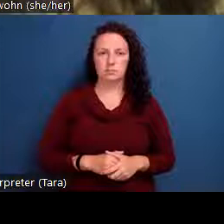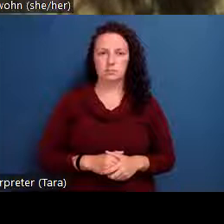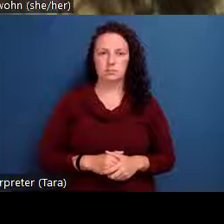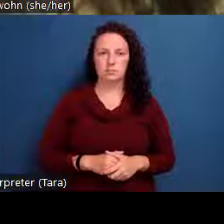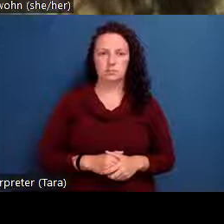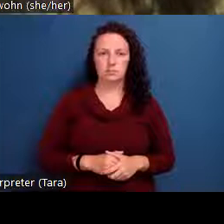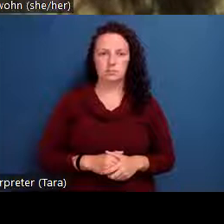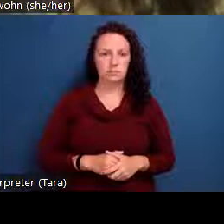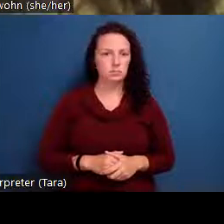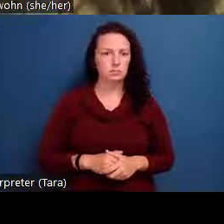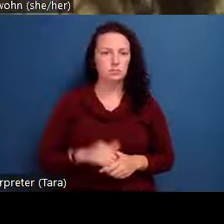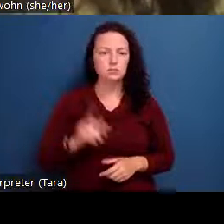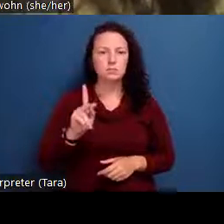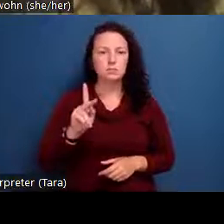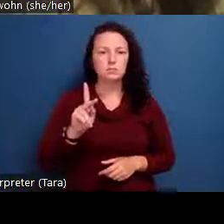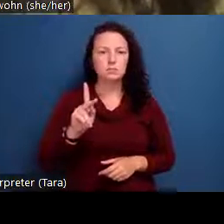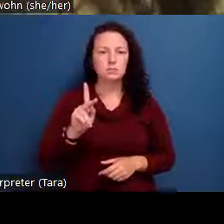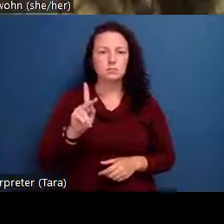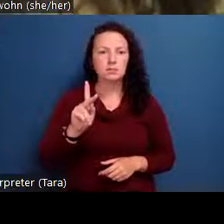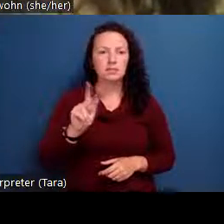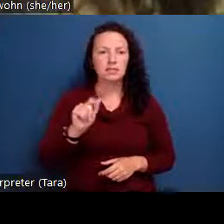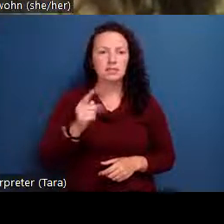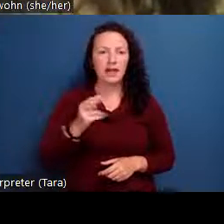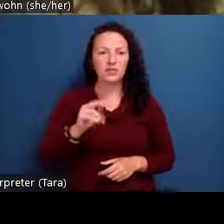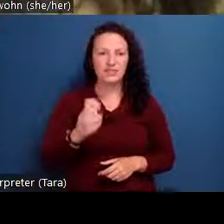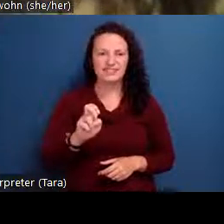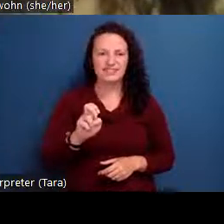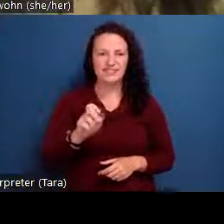Unless Commissioner McDowell will be voting twice.